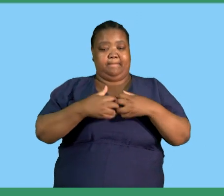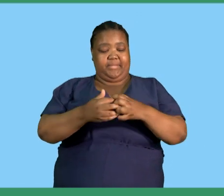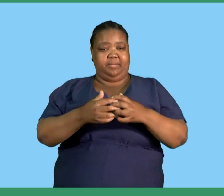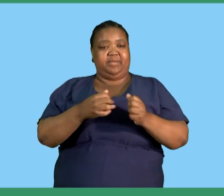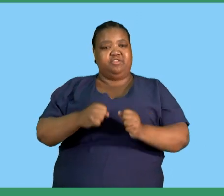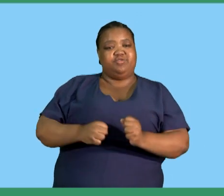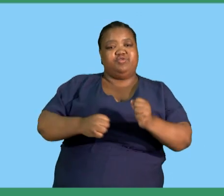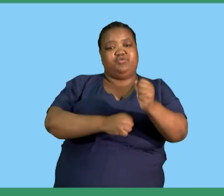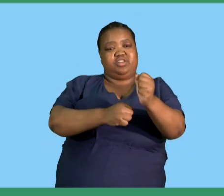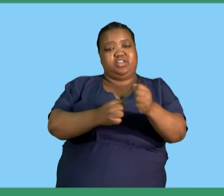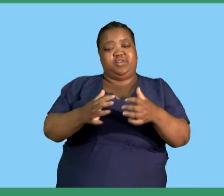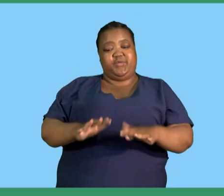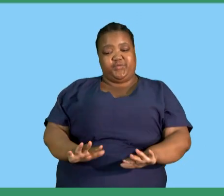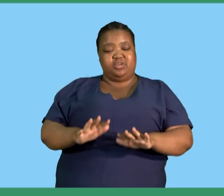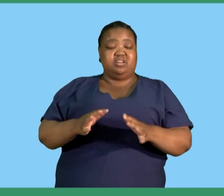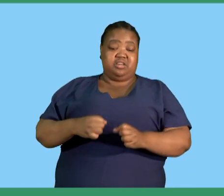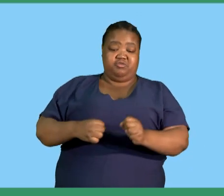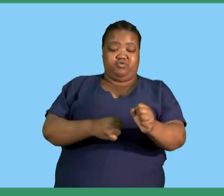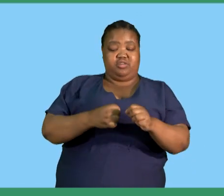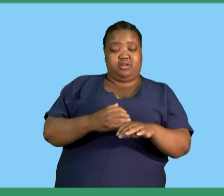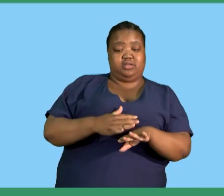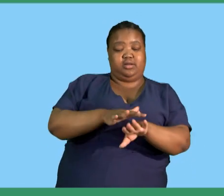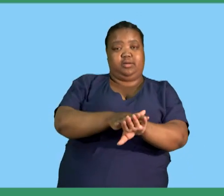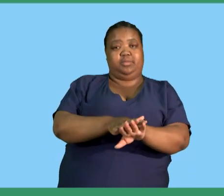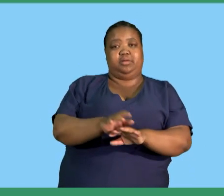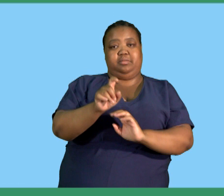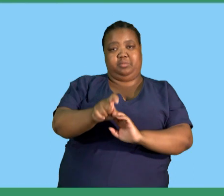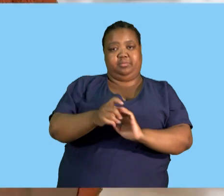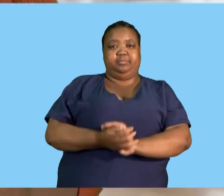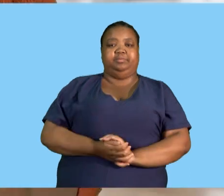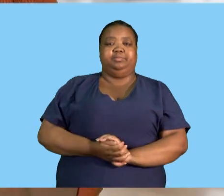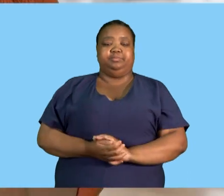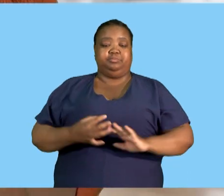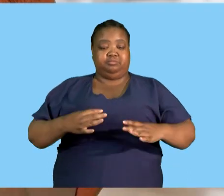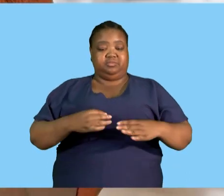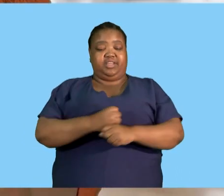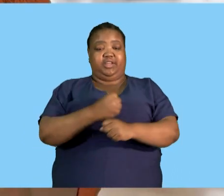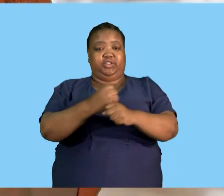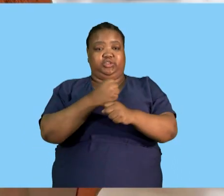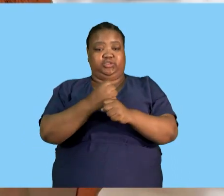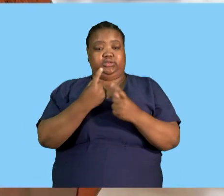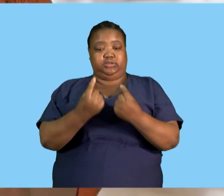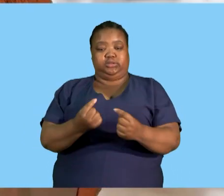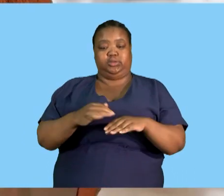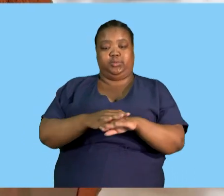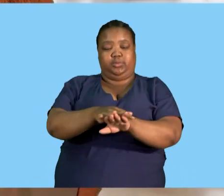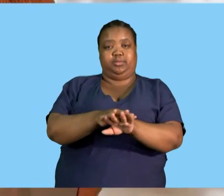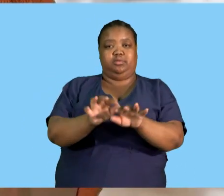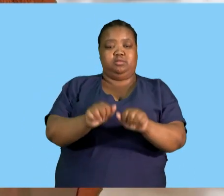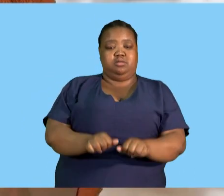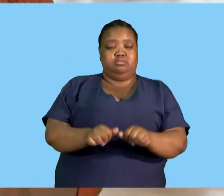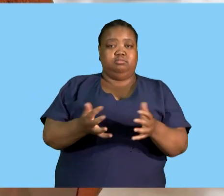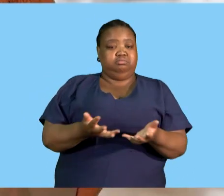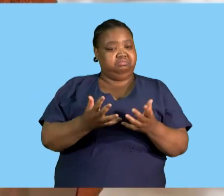a strategy. Thereafter formulating it, we are implementing it. What does it mean to implement? We are putting it into action. Then